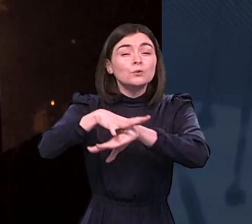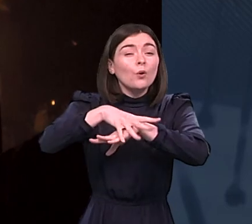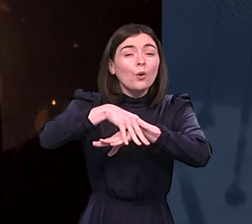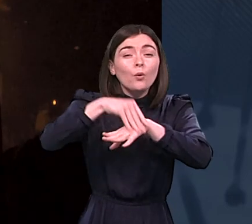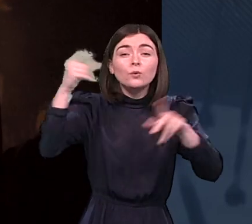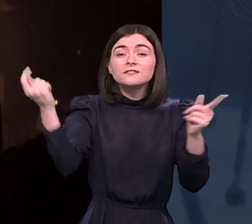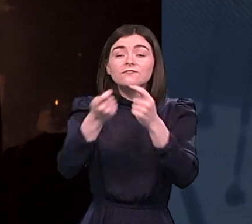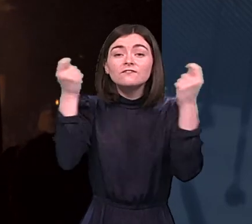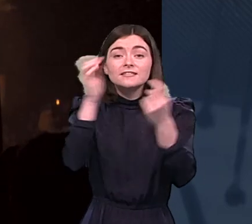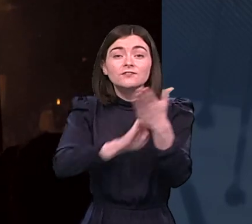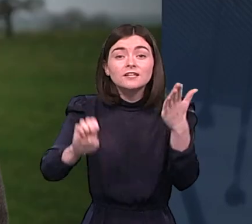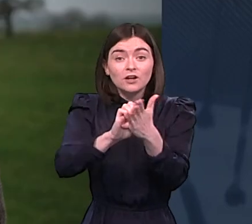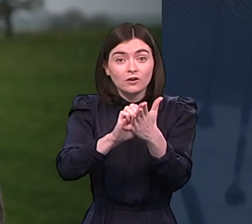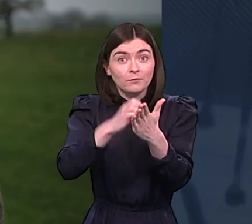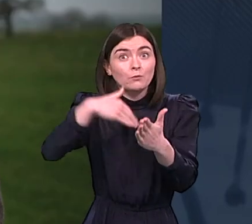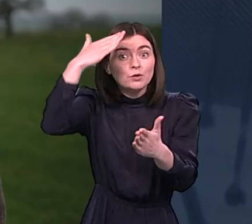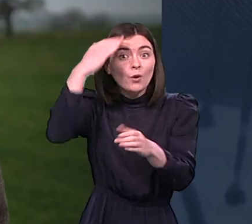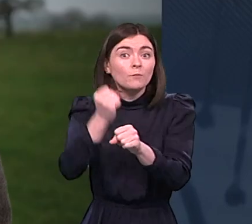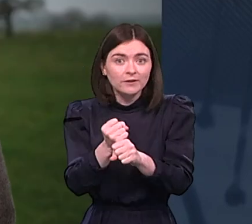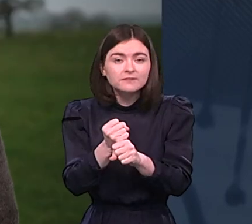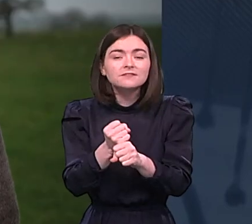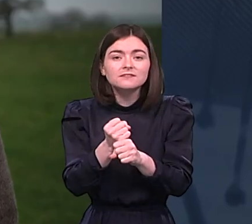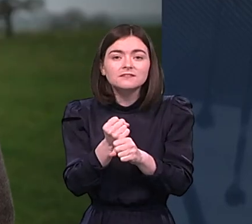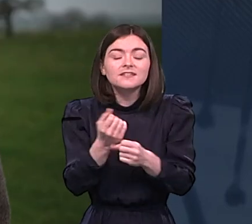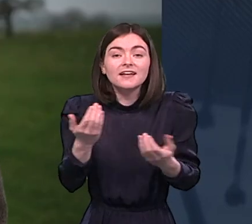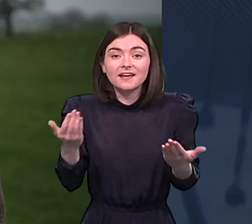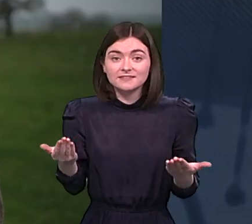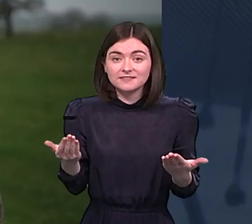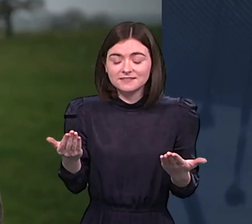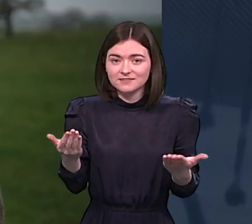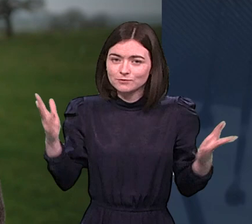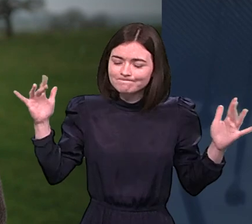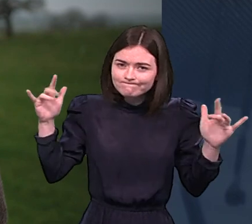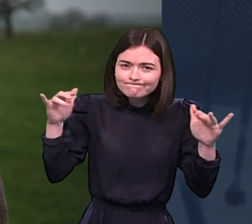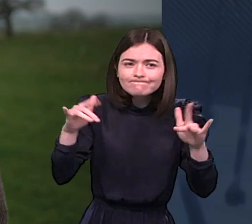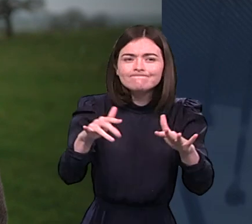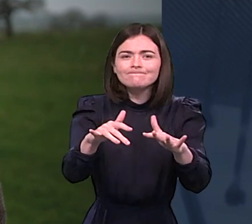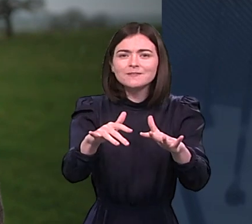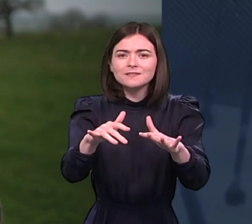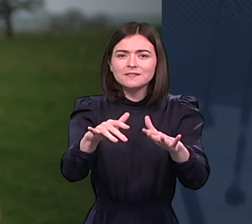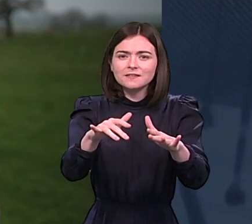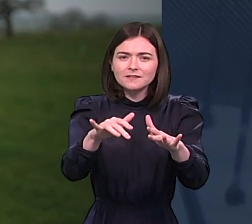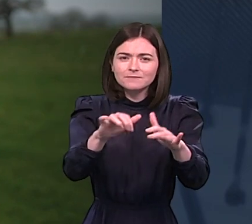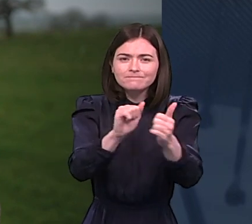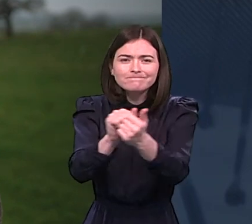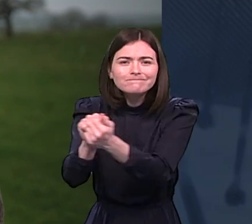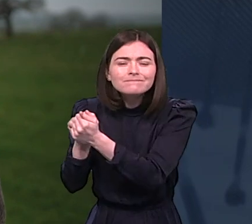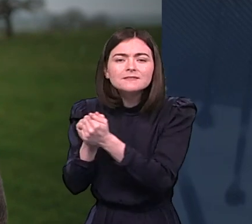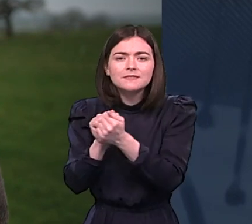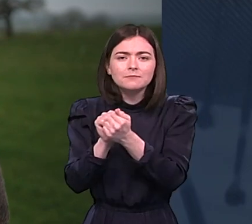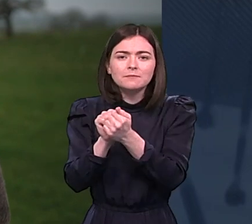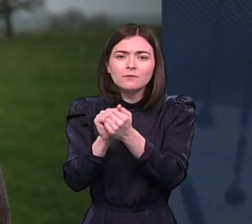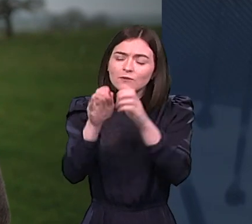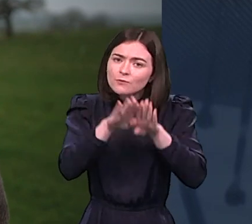in Europe, the oldest known. And it was an assembly, a gathering, a